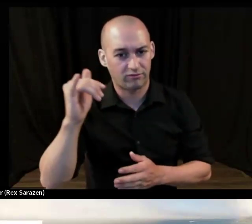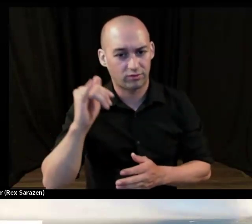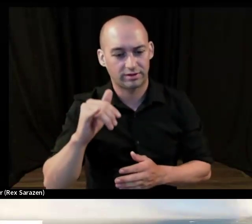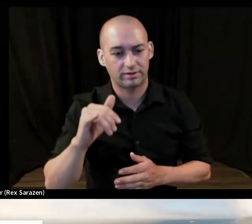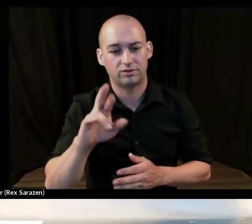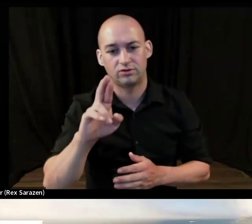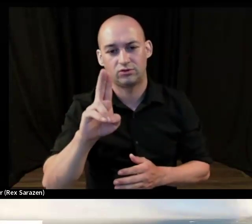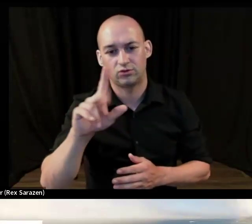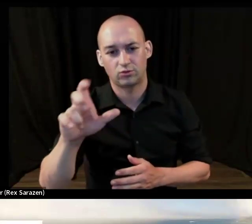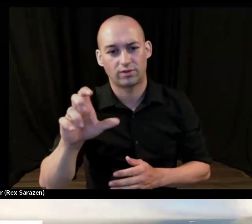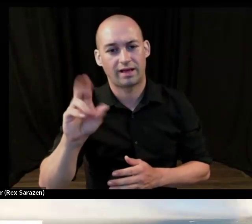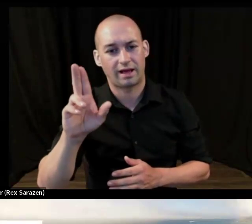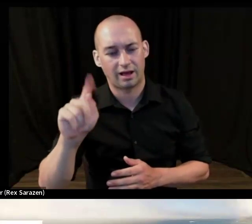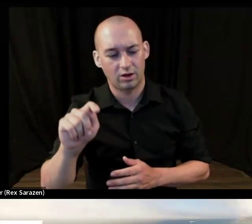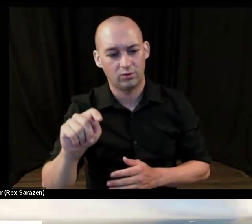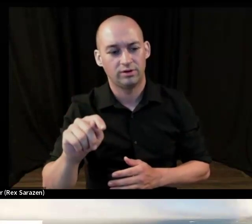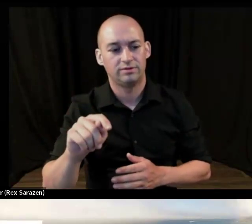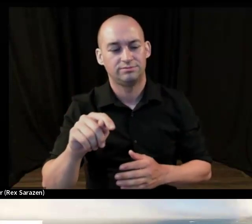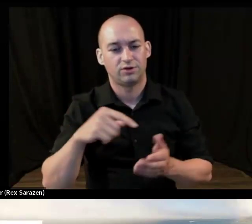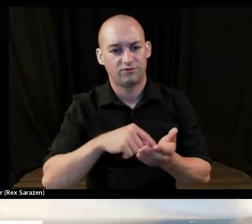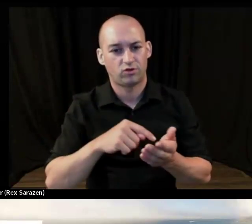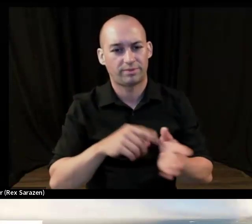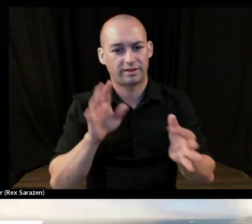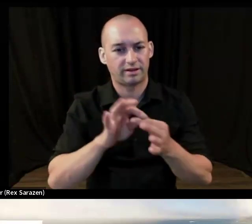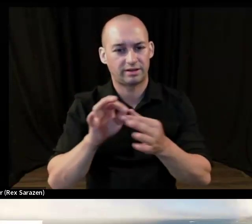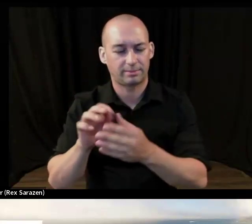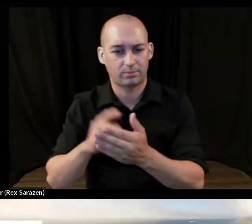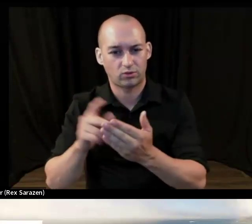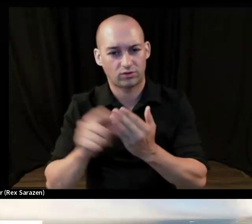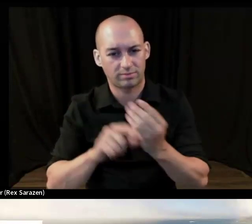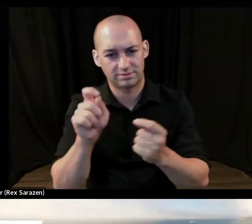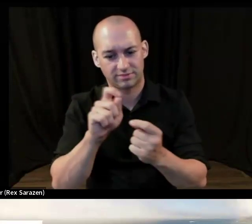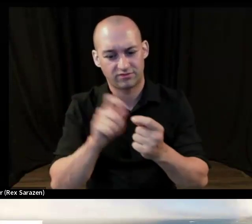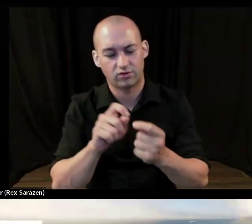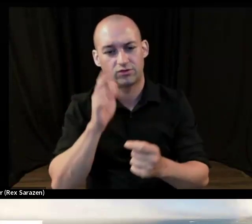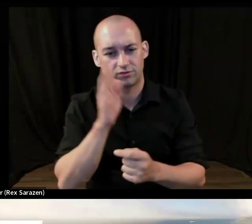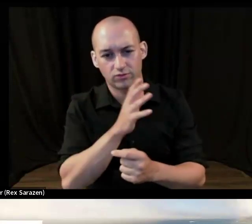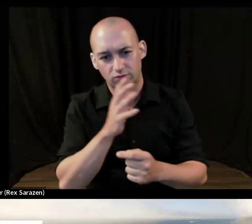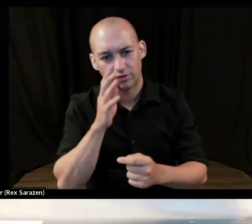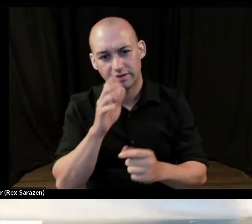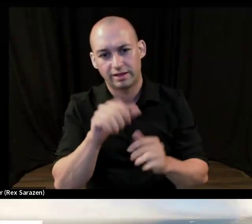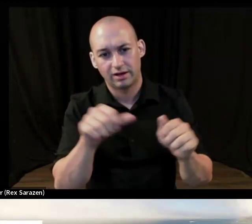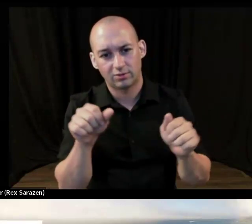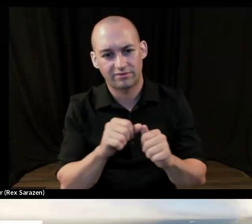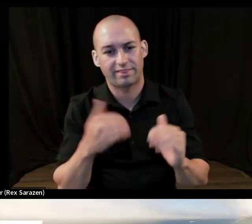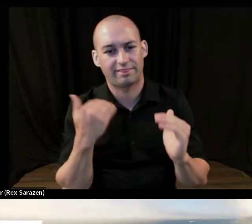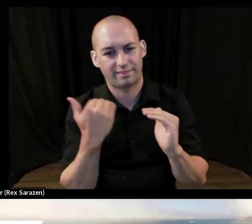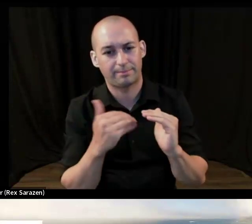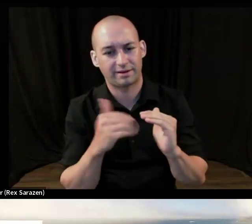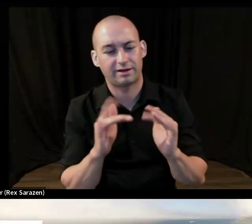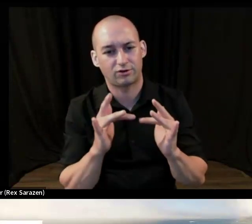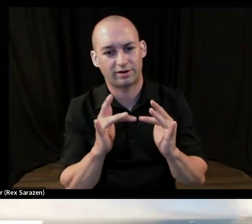program similar to the Affordable Connectivity Program, specifically for rural areas where they have very limited internet